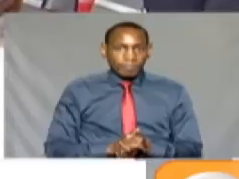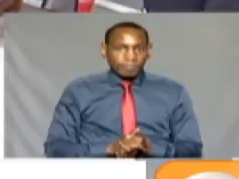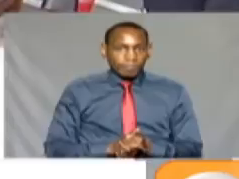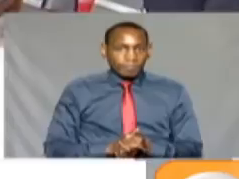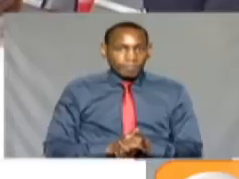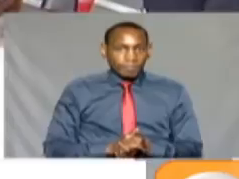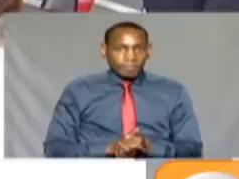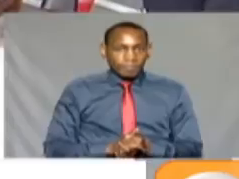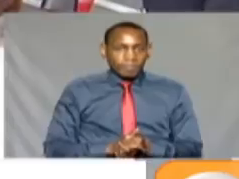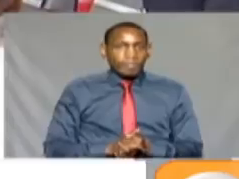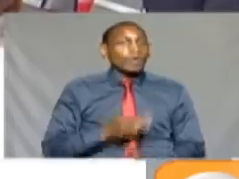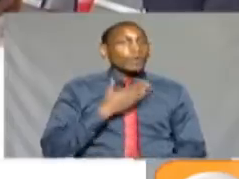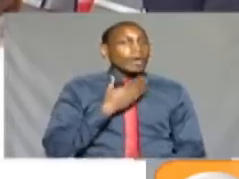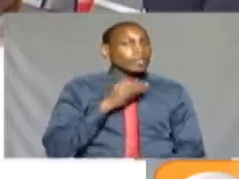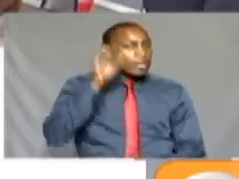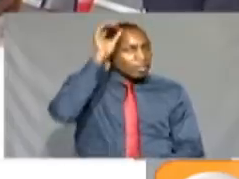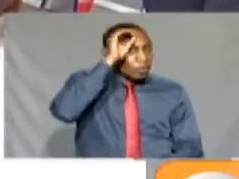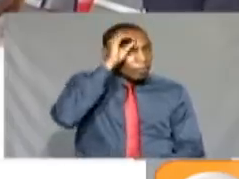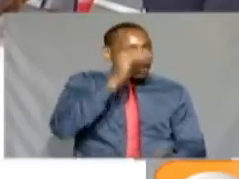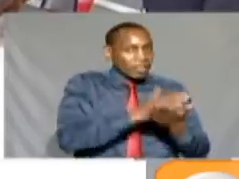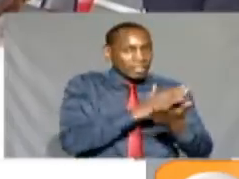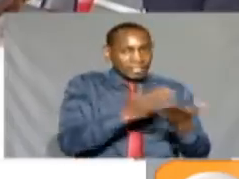You know, he's dying to comment. Like he,